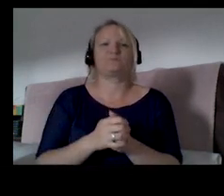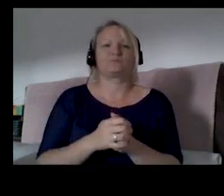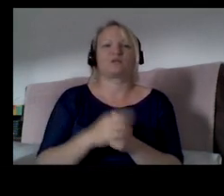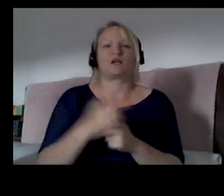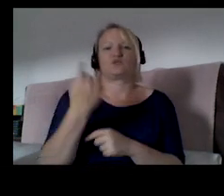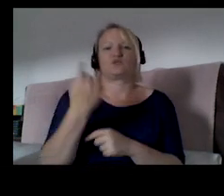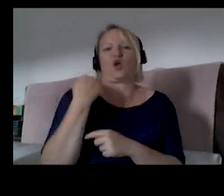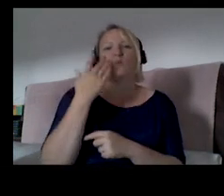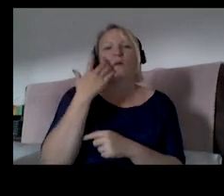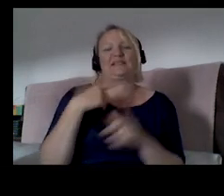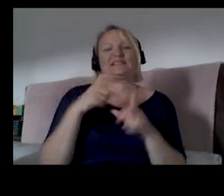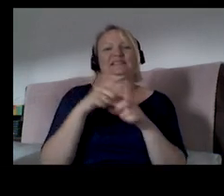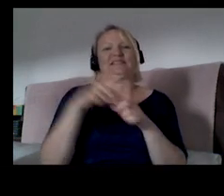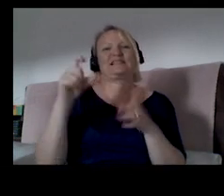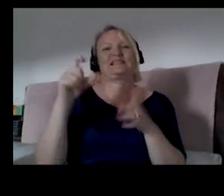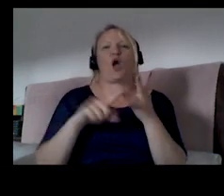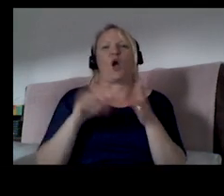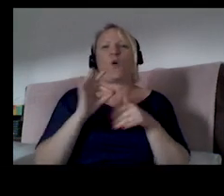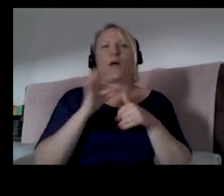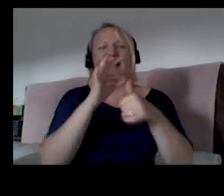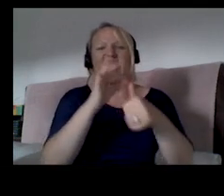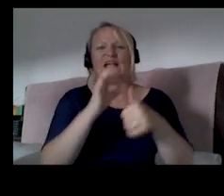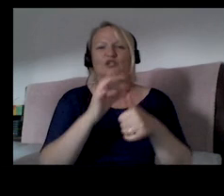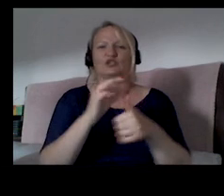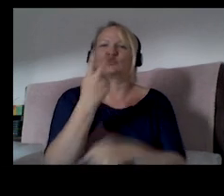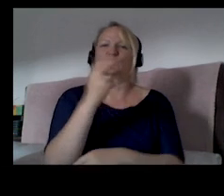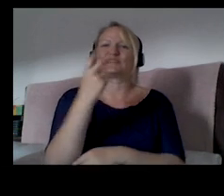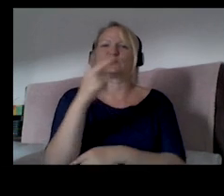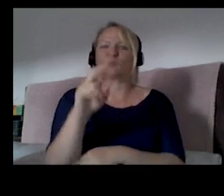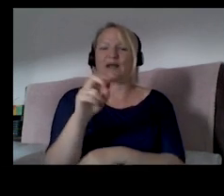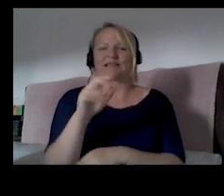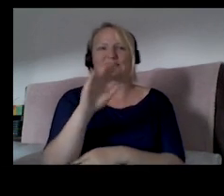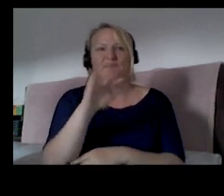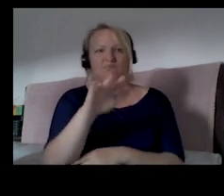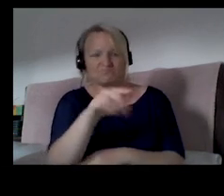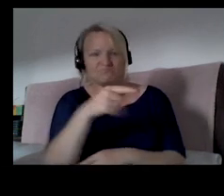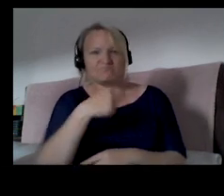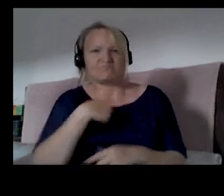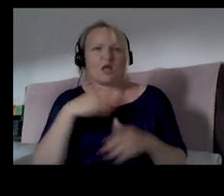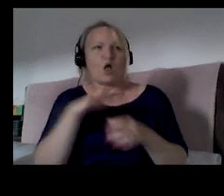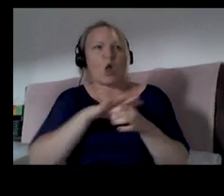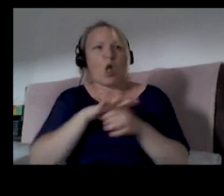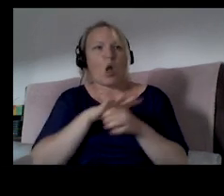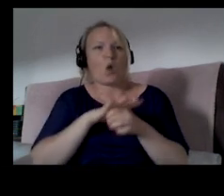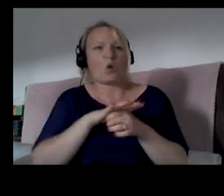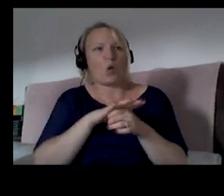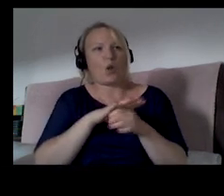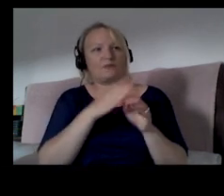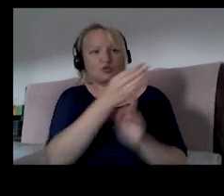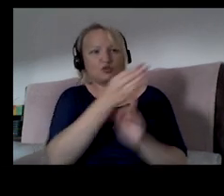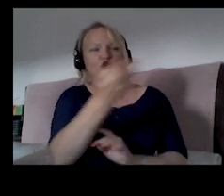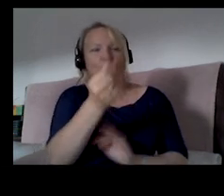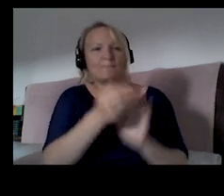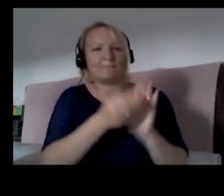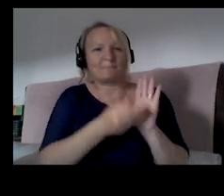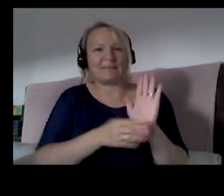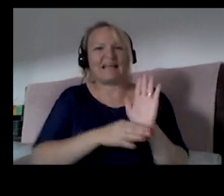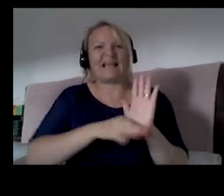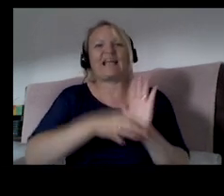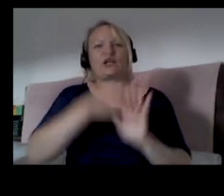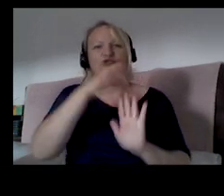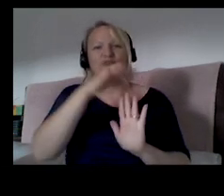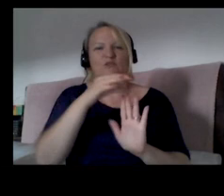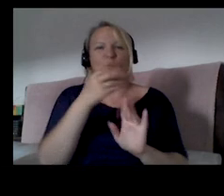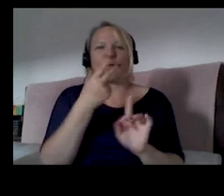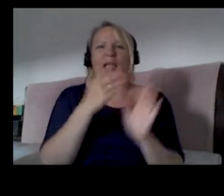opening year, based on the model used for our first DCO application in 2020, the assessments show that there would be localised